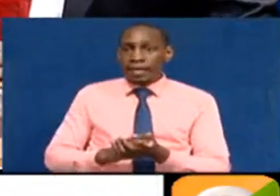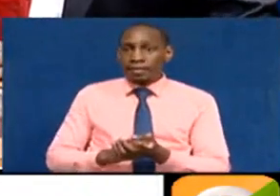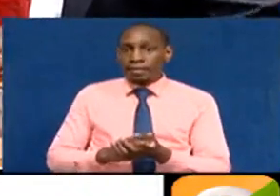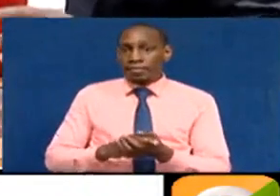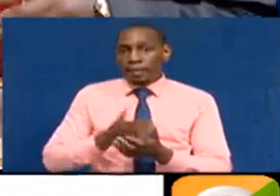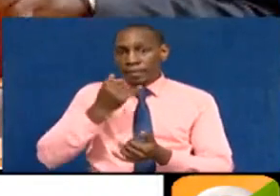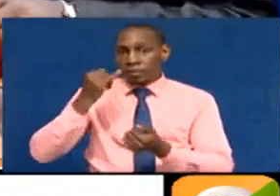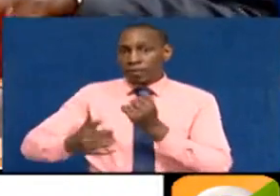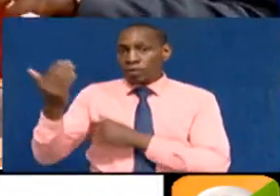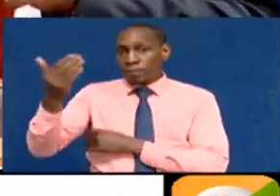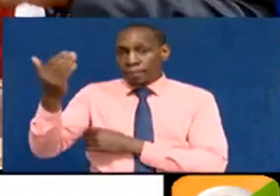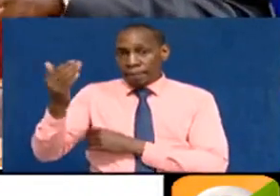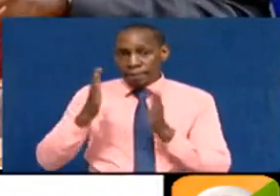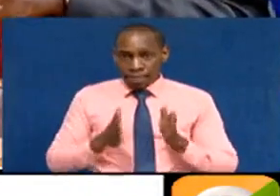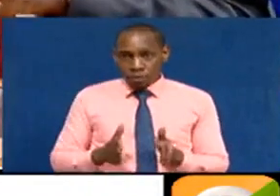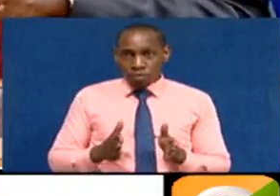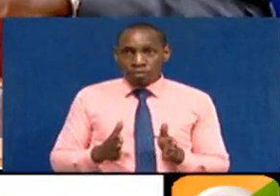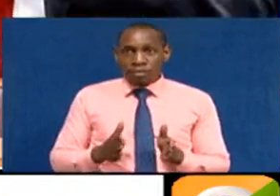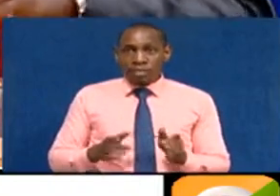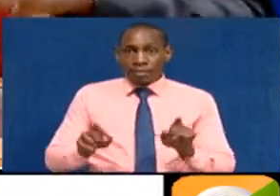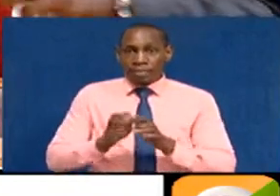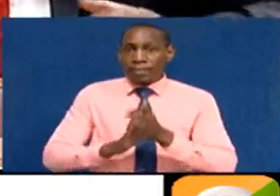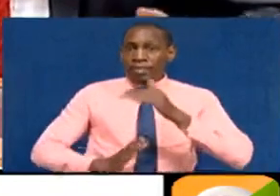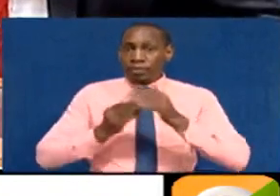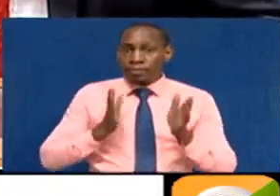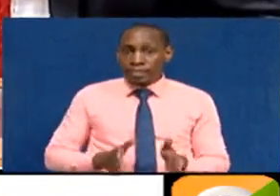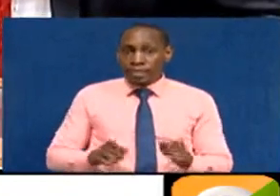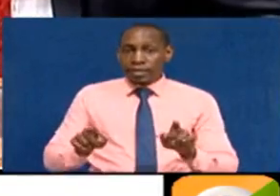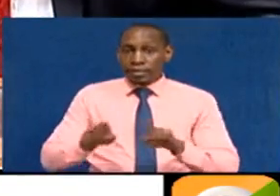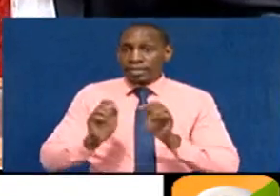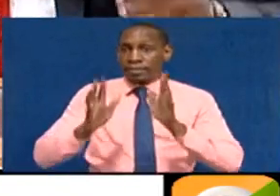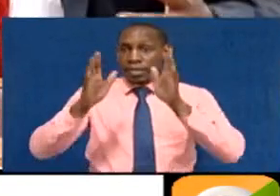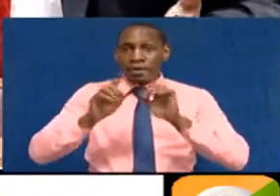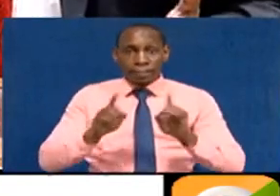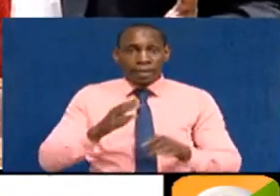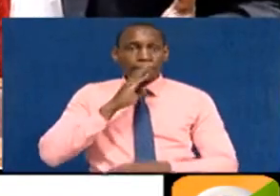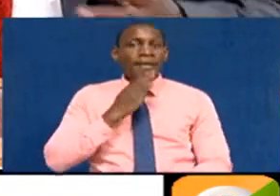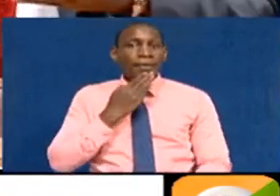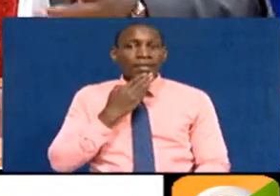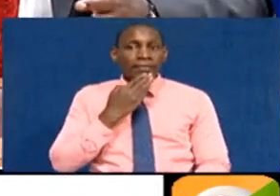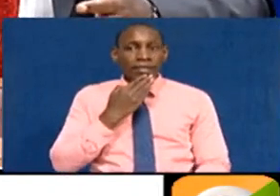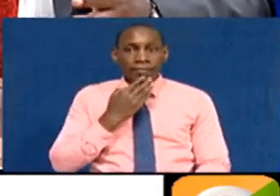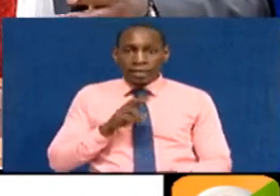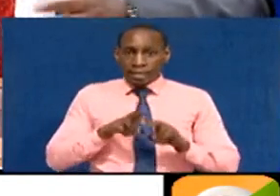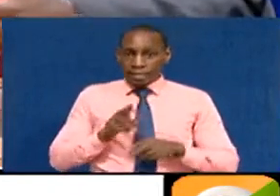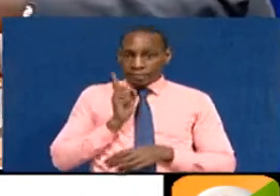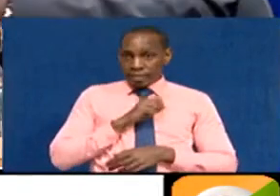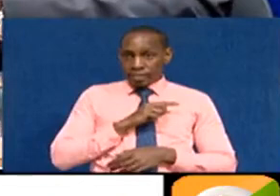speaker because he was actually the chief guest of that function. But Musalia sat